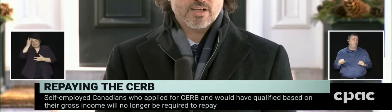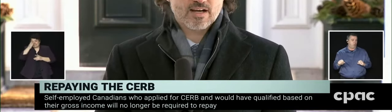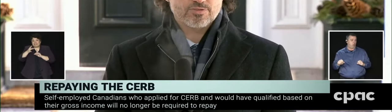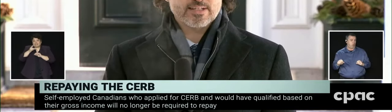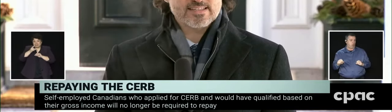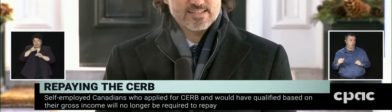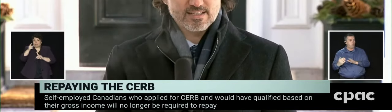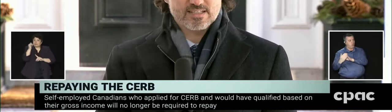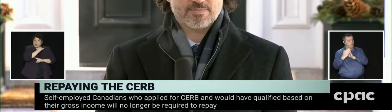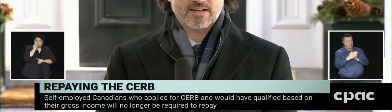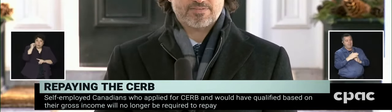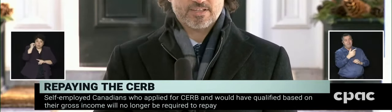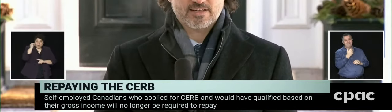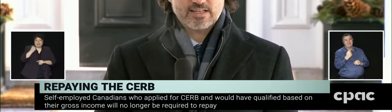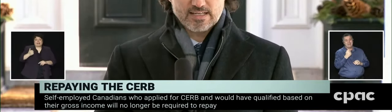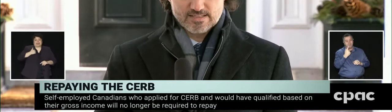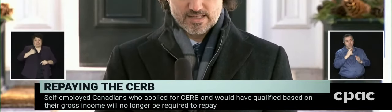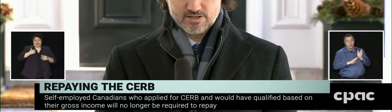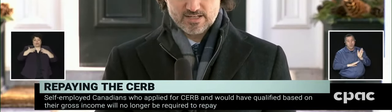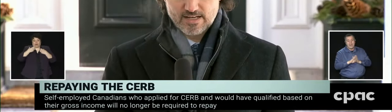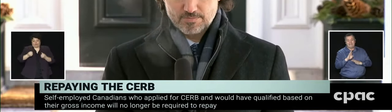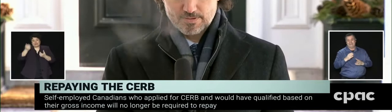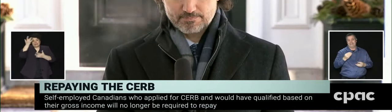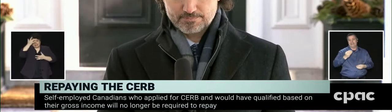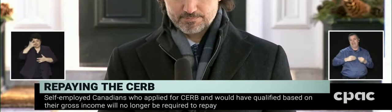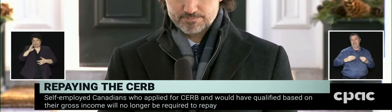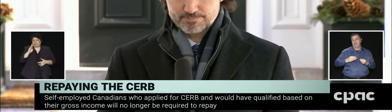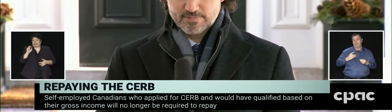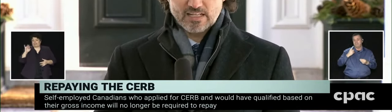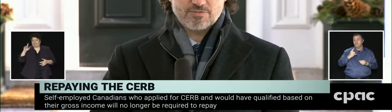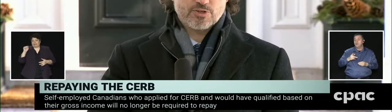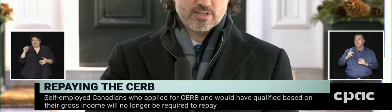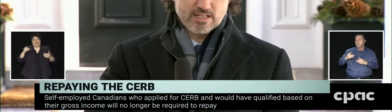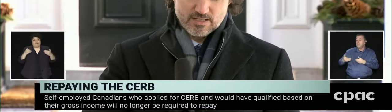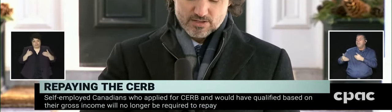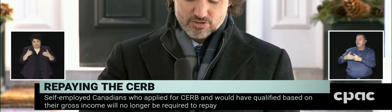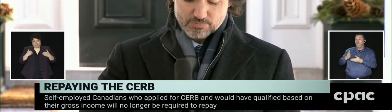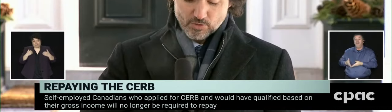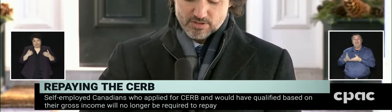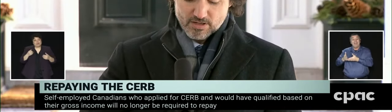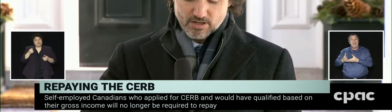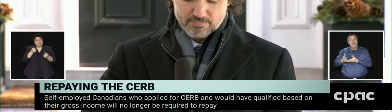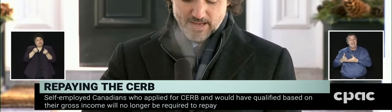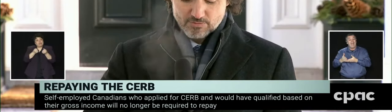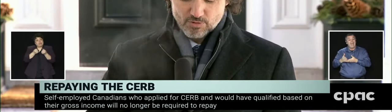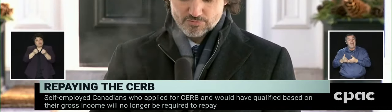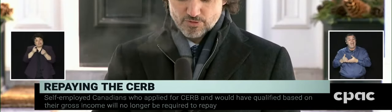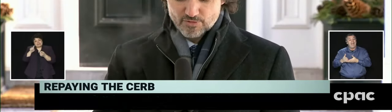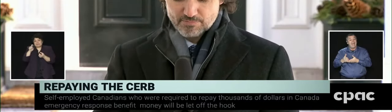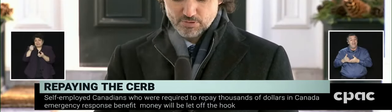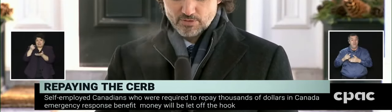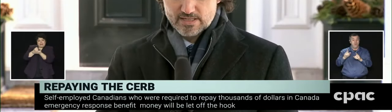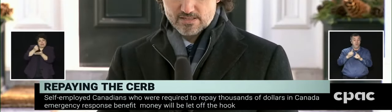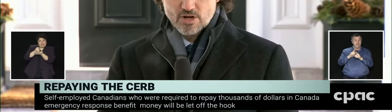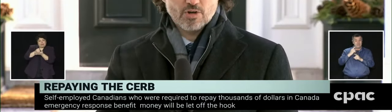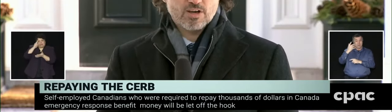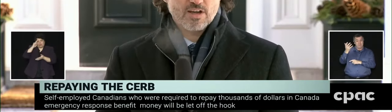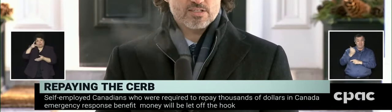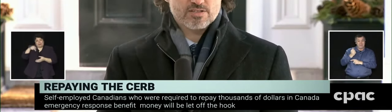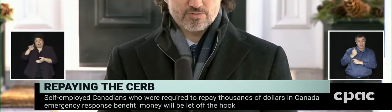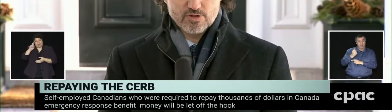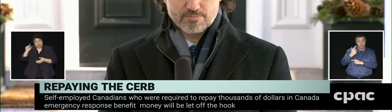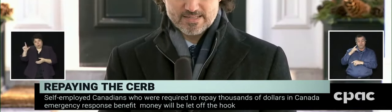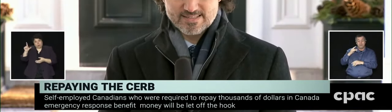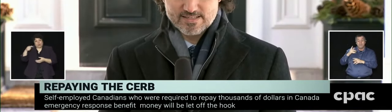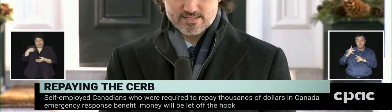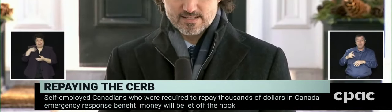Canada Recovery Sickness Benefit is there to help. And if you need support on payroll for your employees or